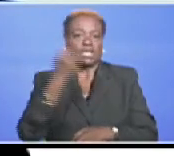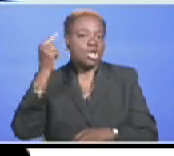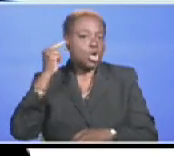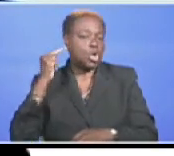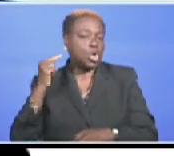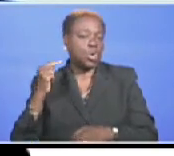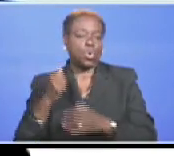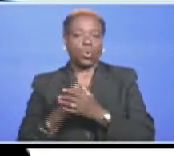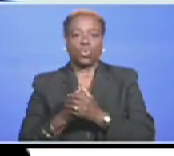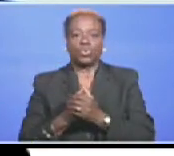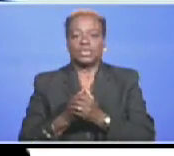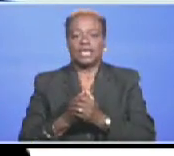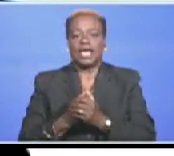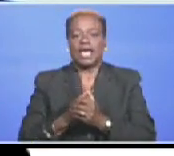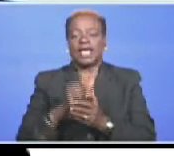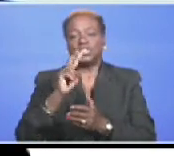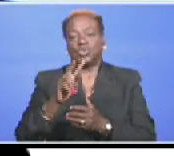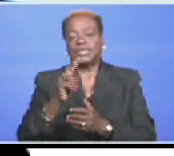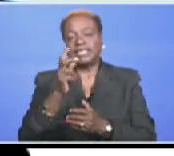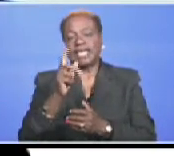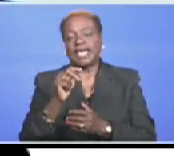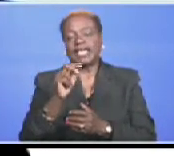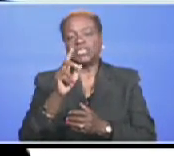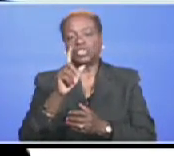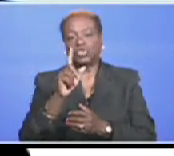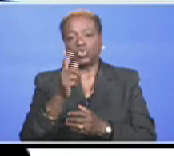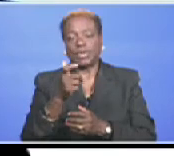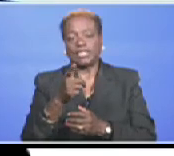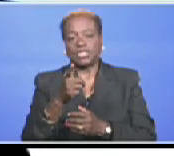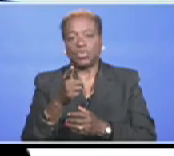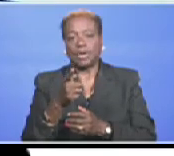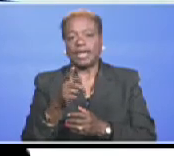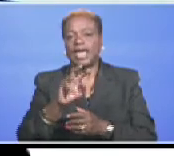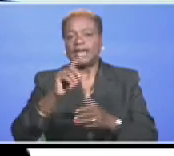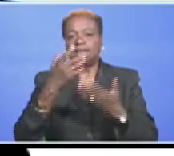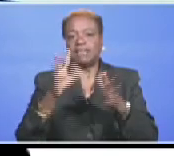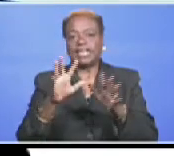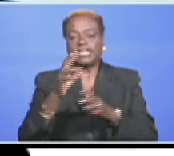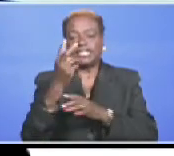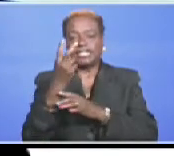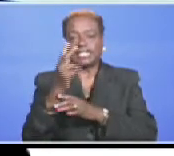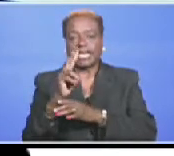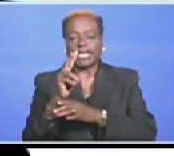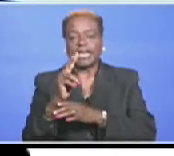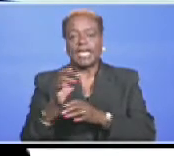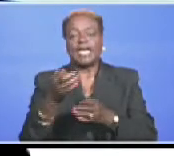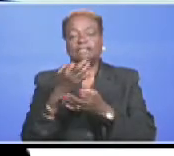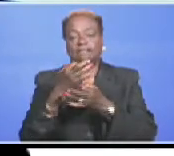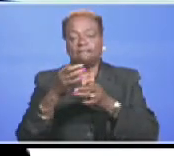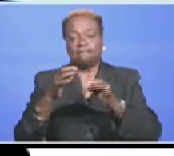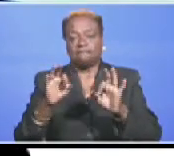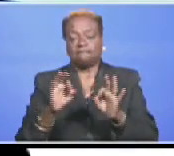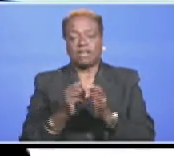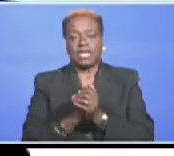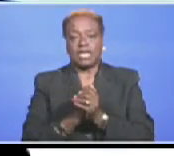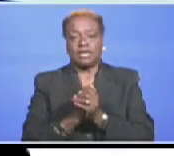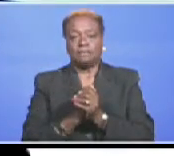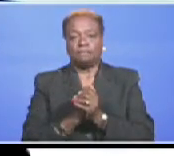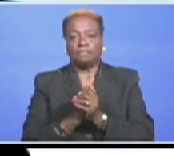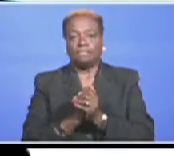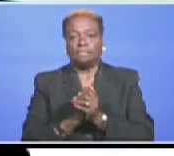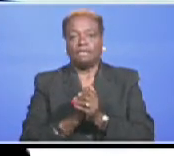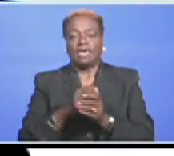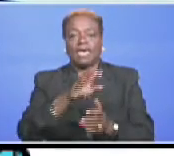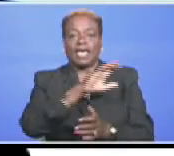50-meter freestyle in 28.10. He also finished second in the 200 free in 207.08. Devontae